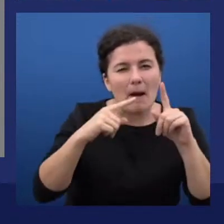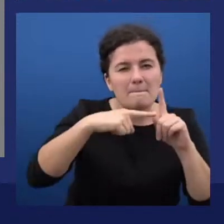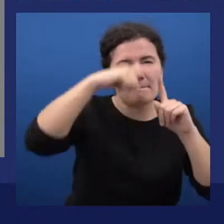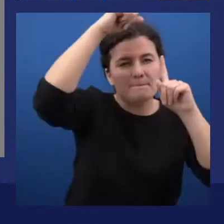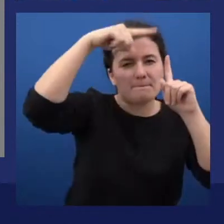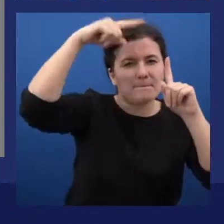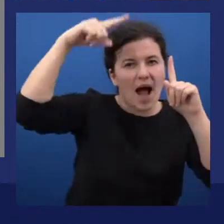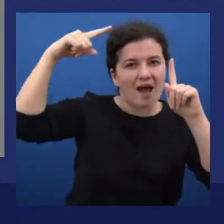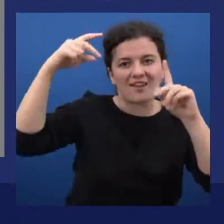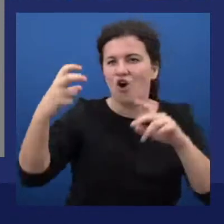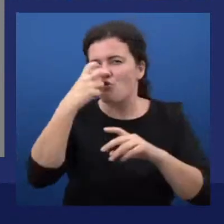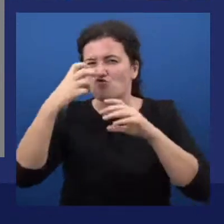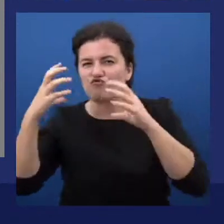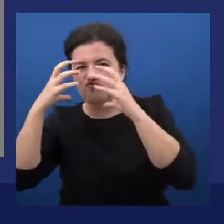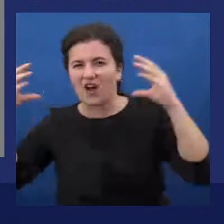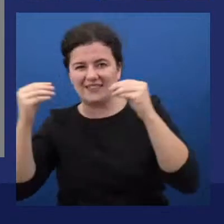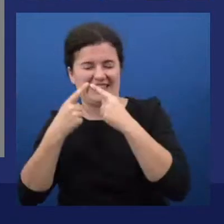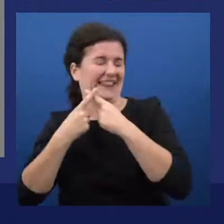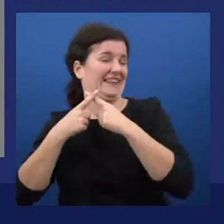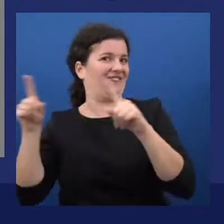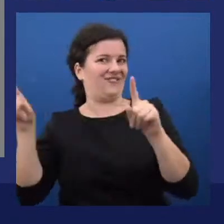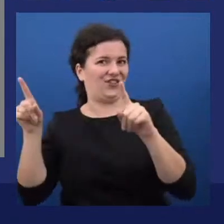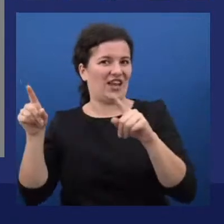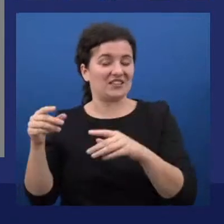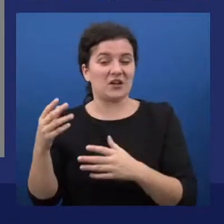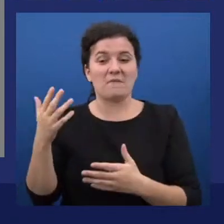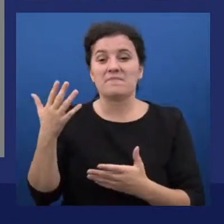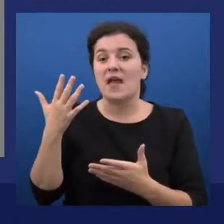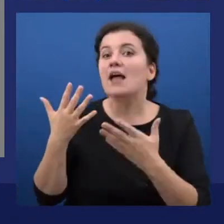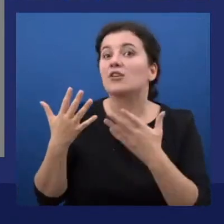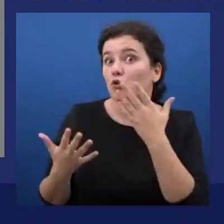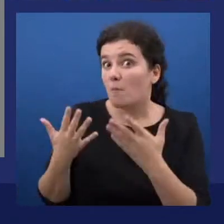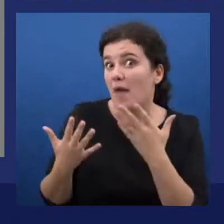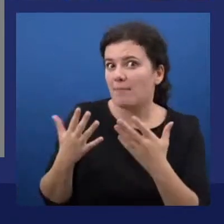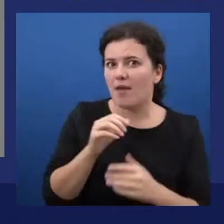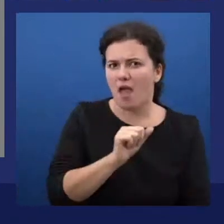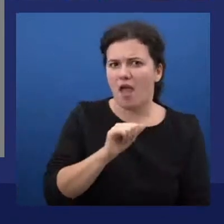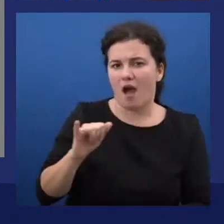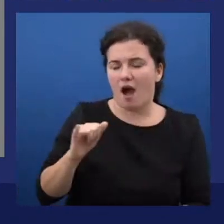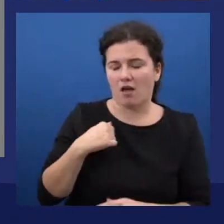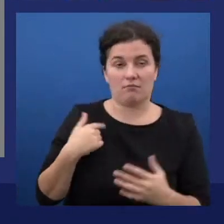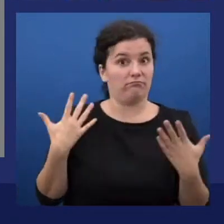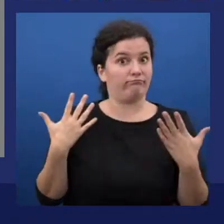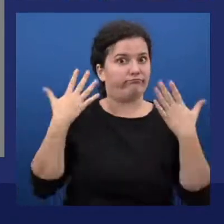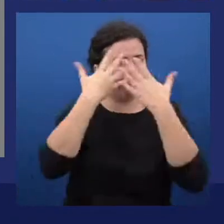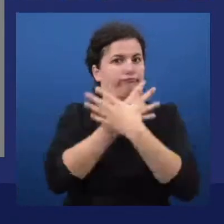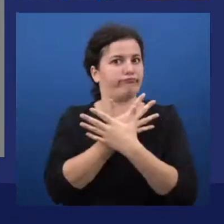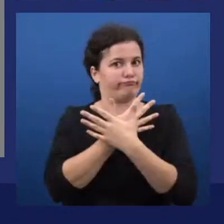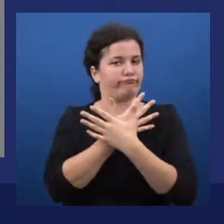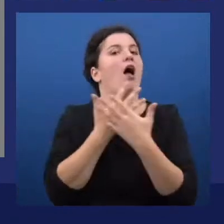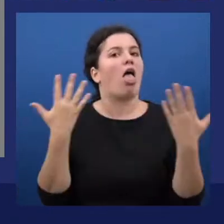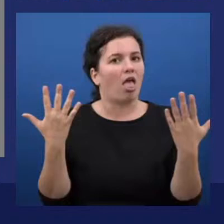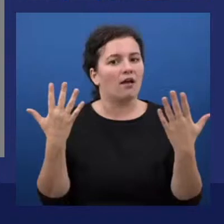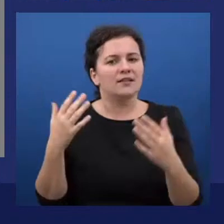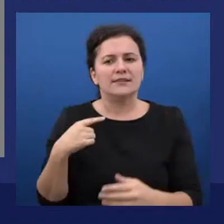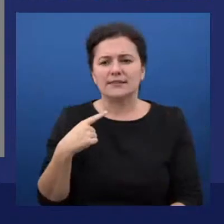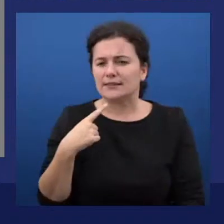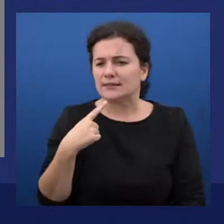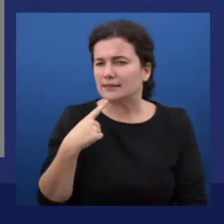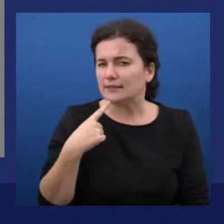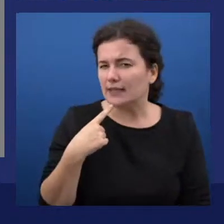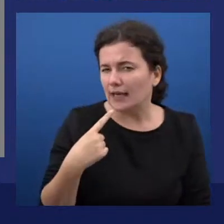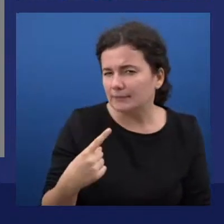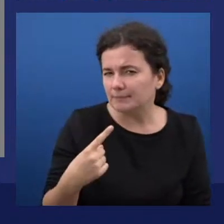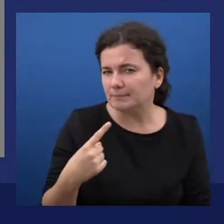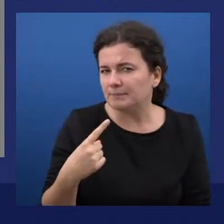also see possible problems, right? We have, he said, yeah, it's Bart, but, and that's the difference,